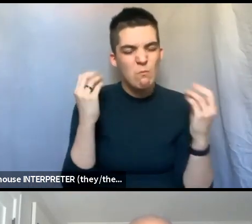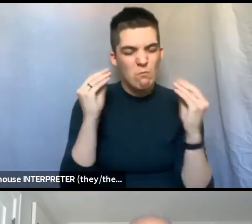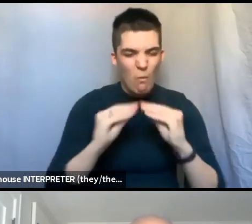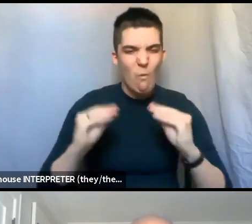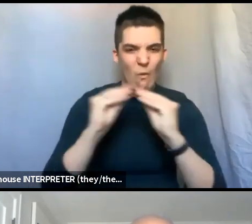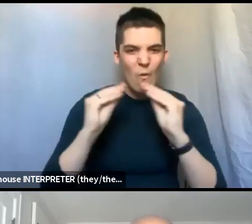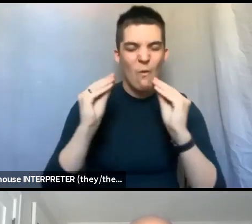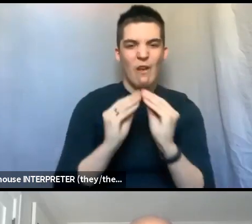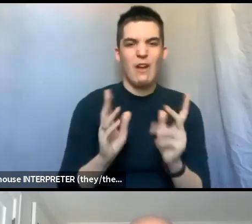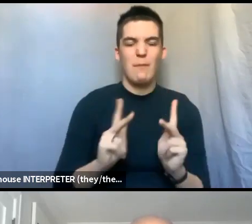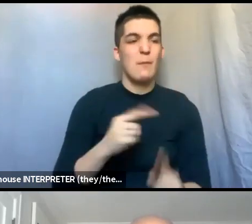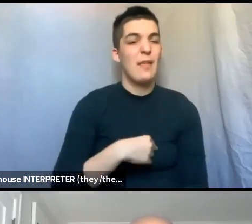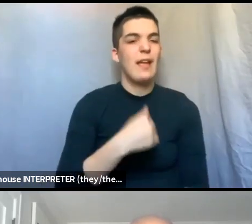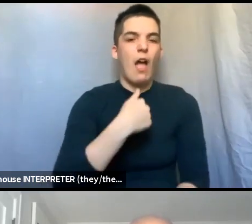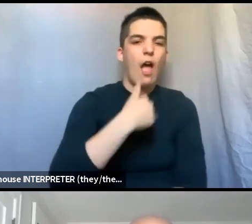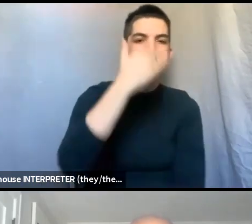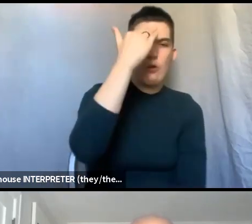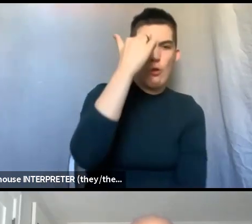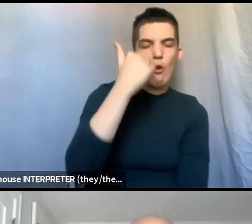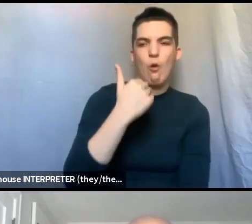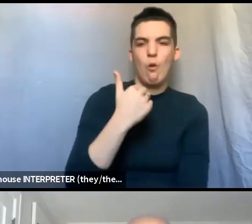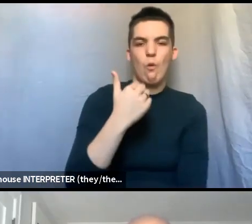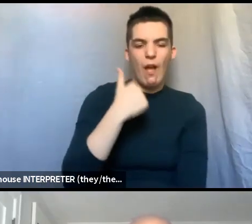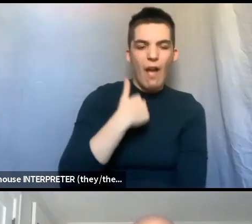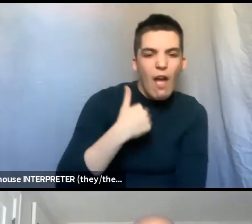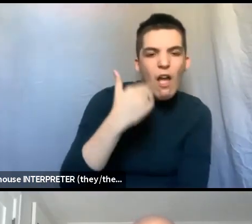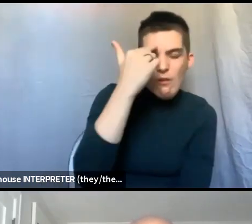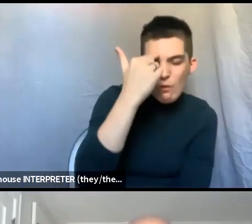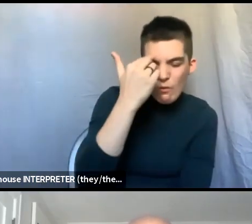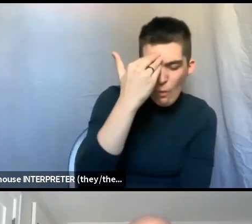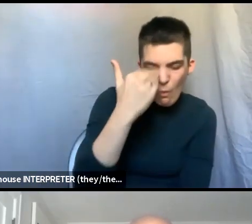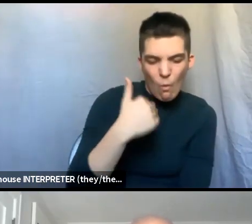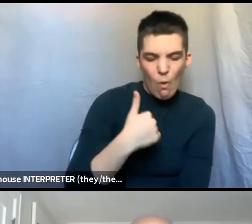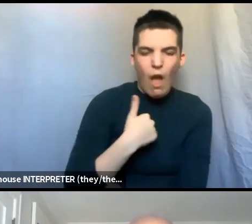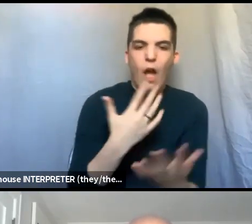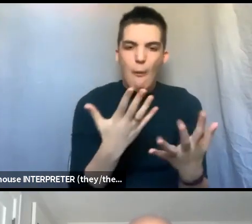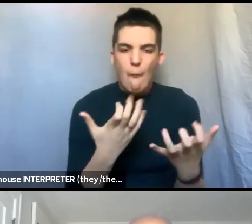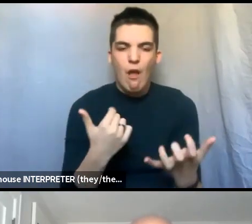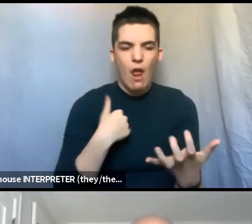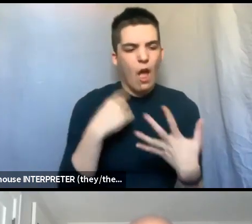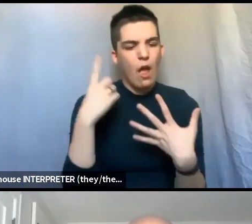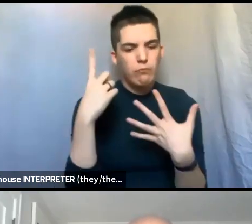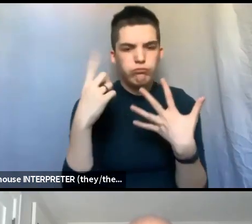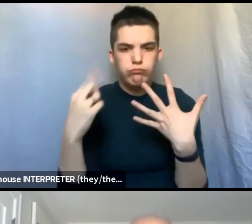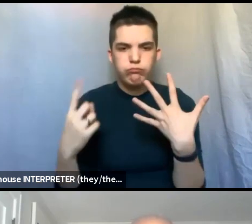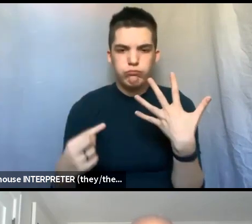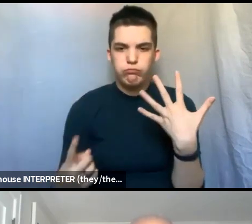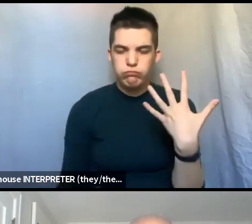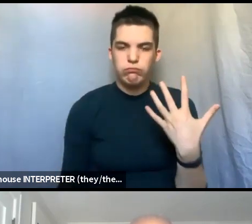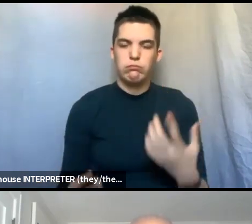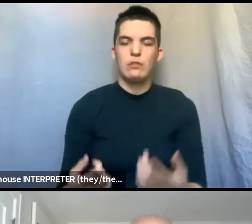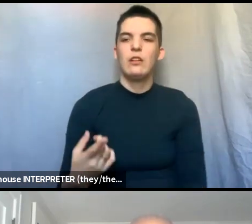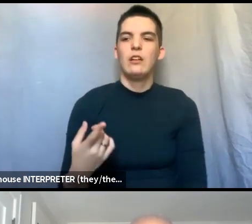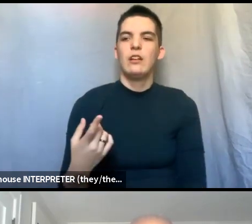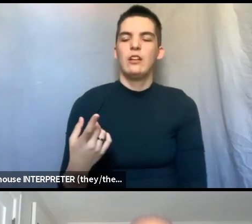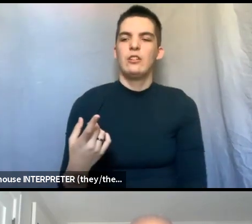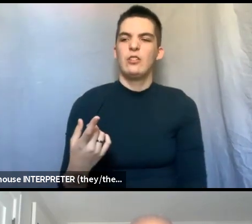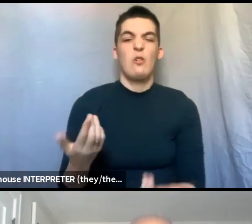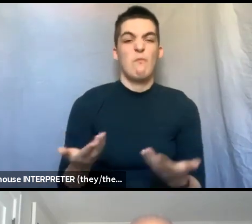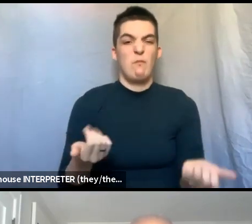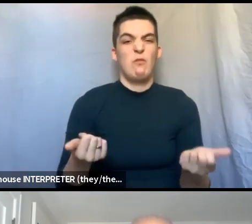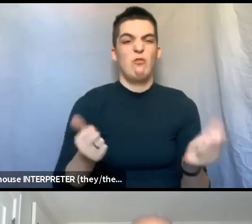I want, I, you know. So I'm trying to get everybody together and sort of see, maybe